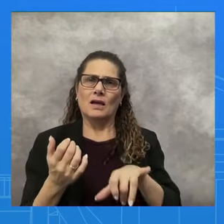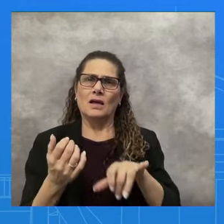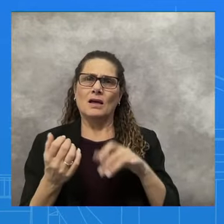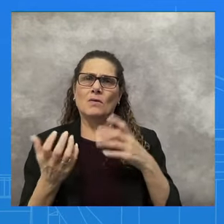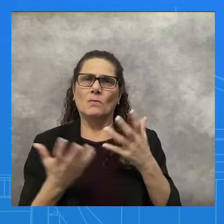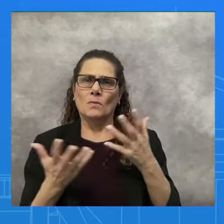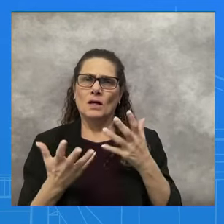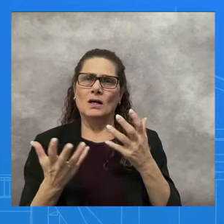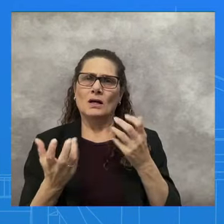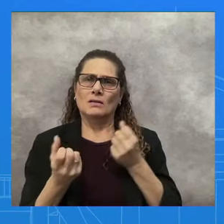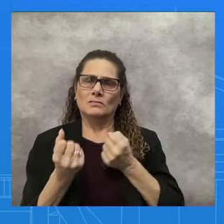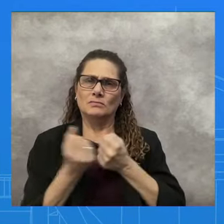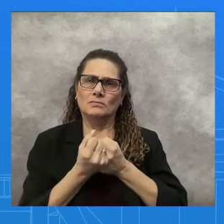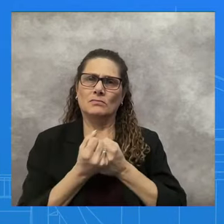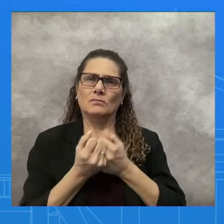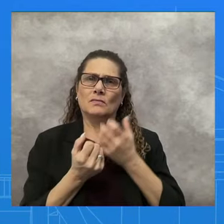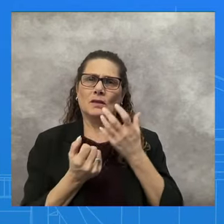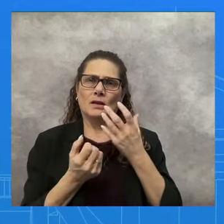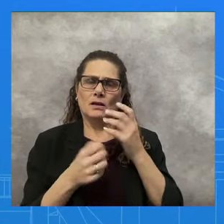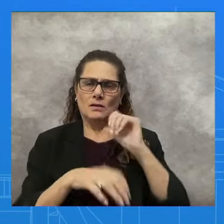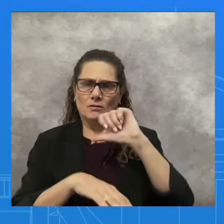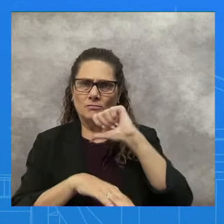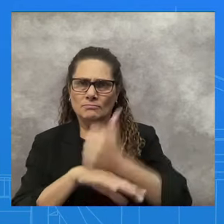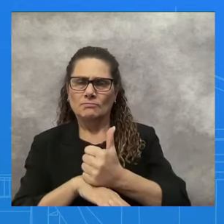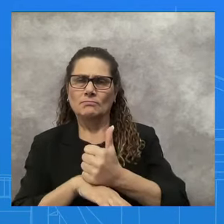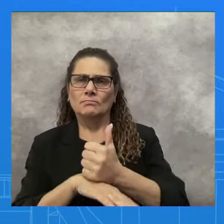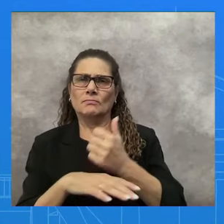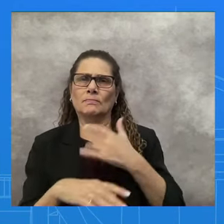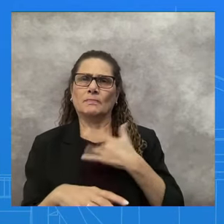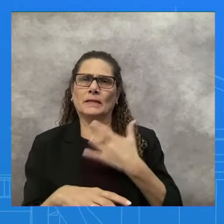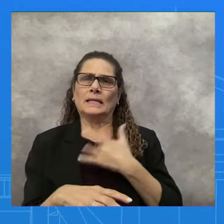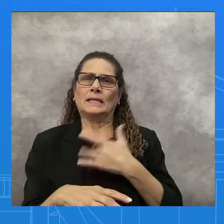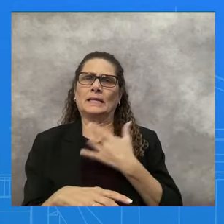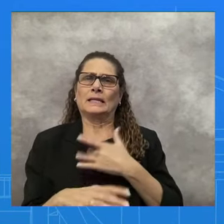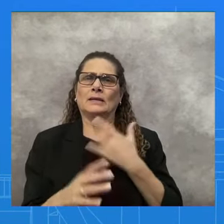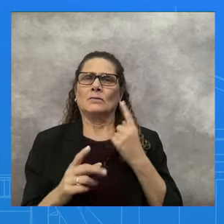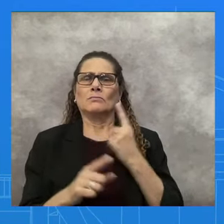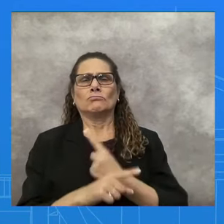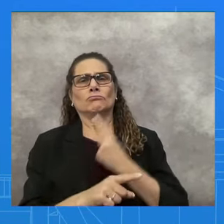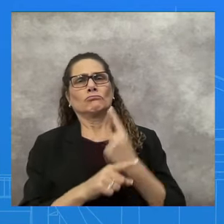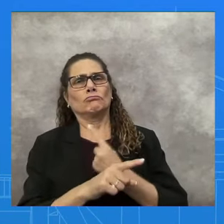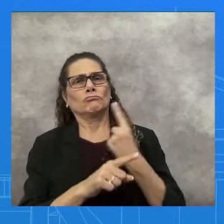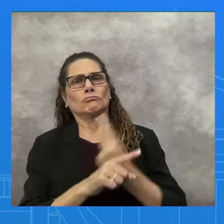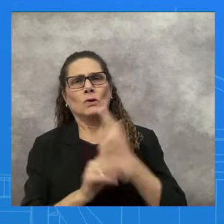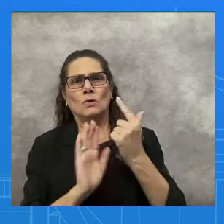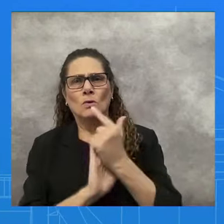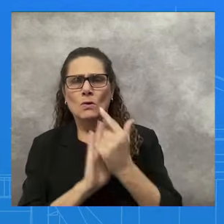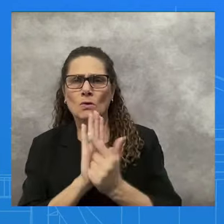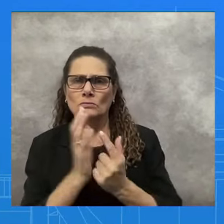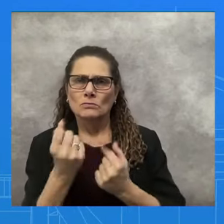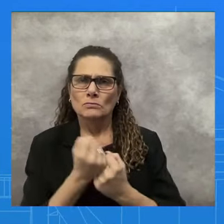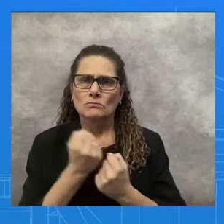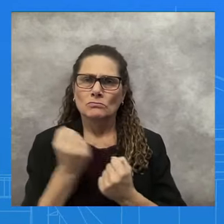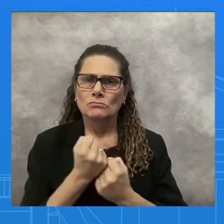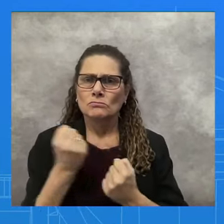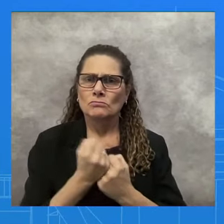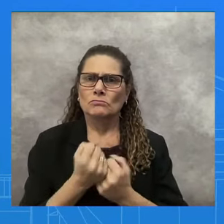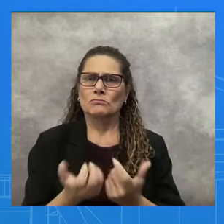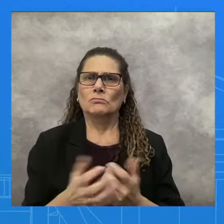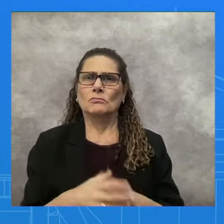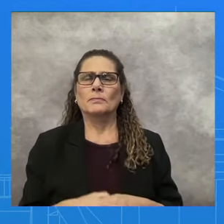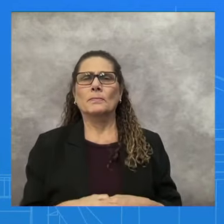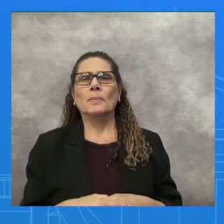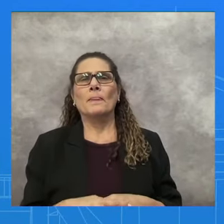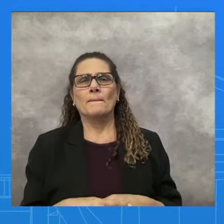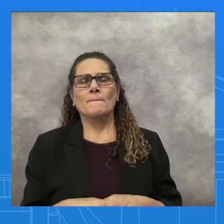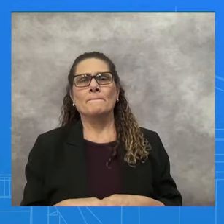that it has legal standing so that we can move forward with them. But look, it is an important issue. It